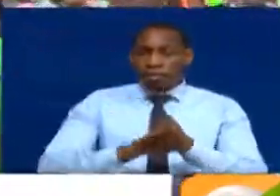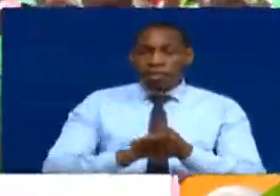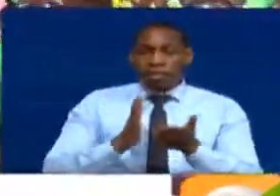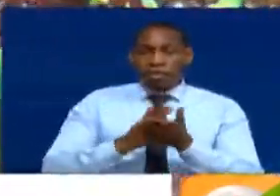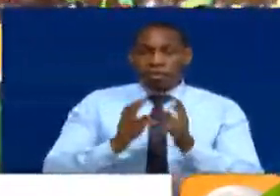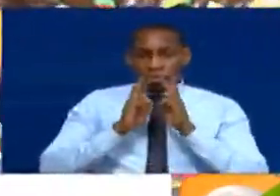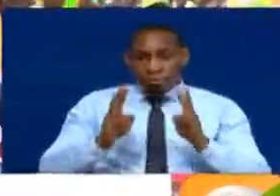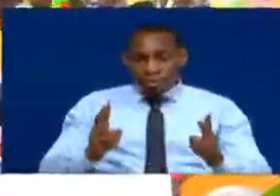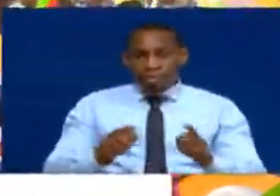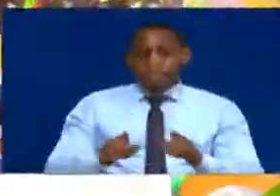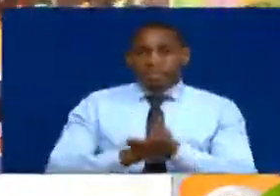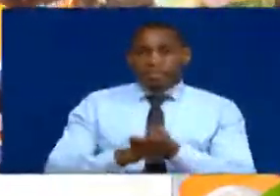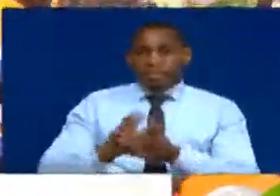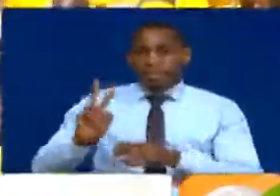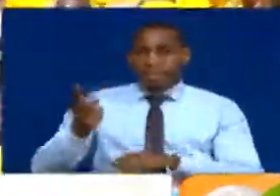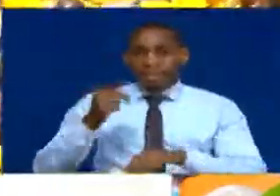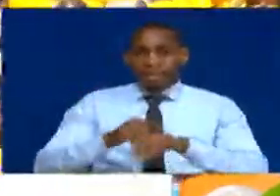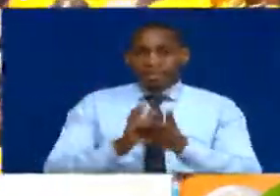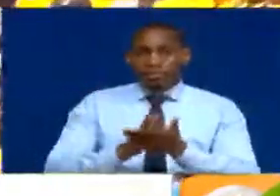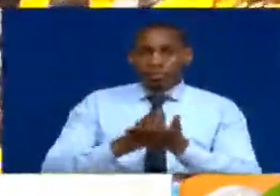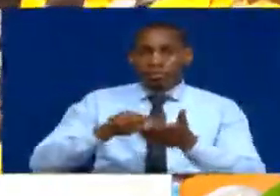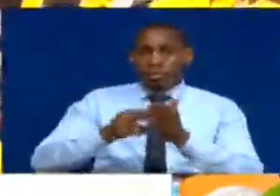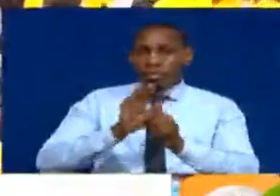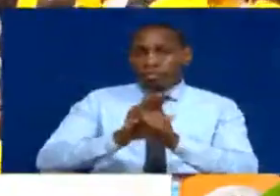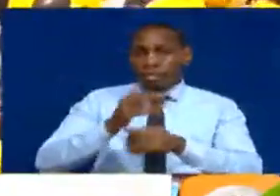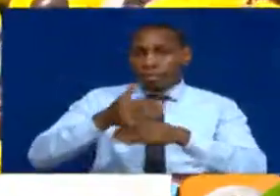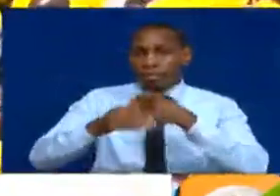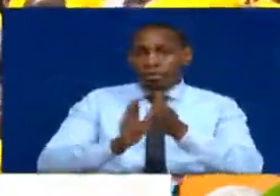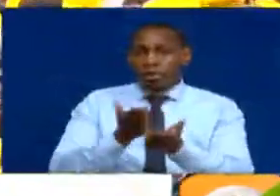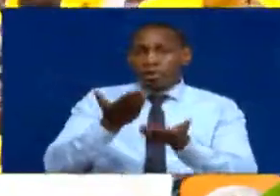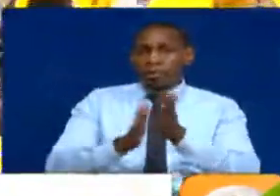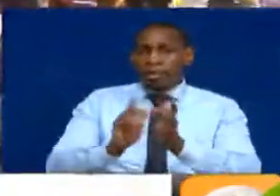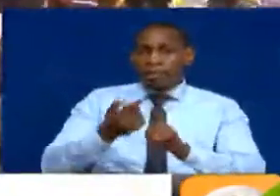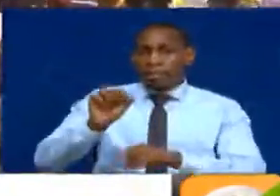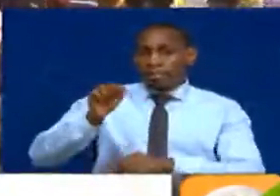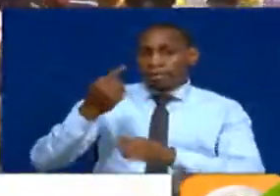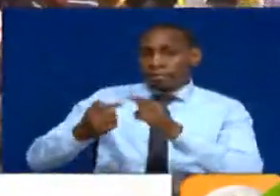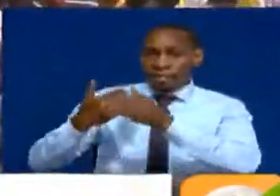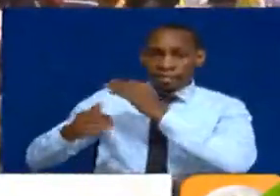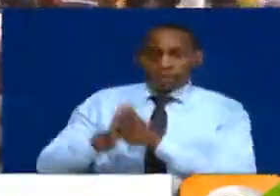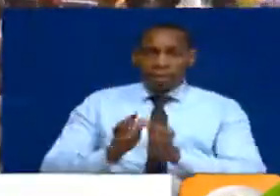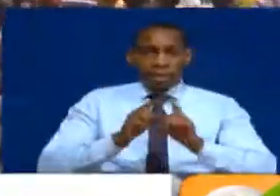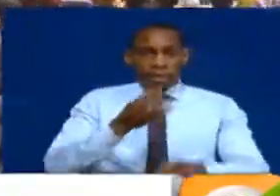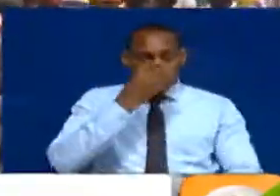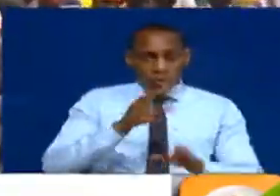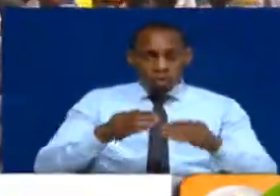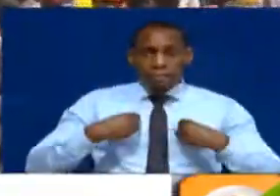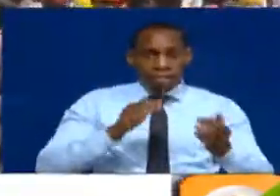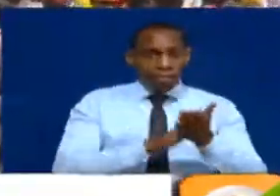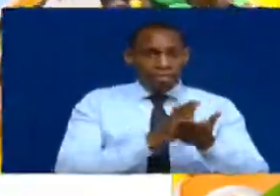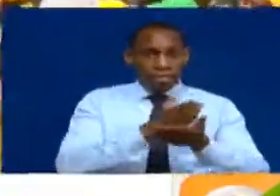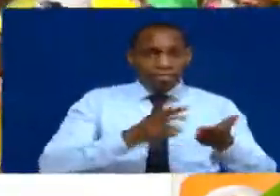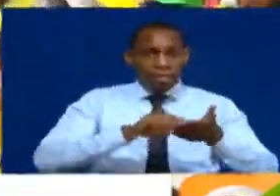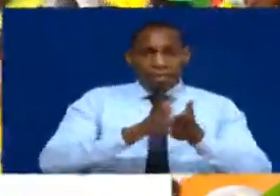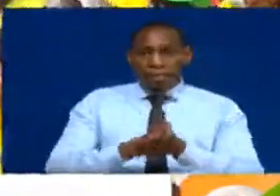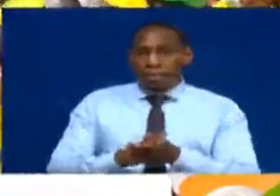quiet in the second term and accomplished more projects than he did in his first 5 years. But the DP, who has taken credit of some of the